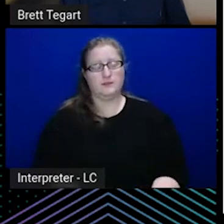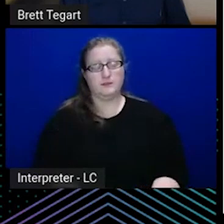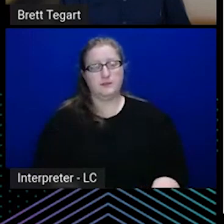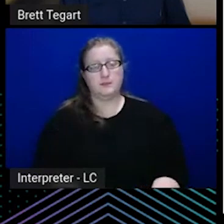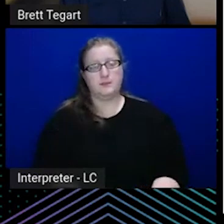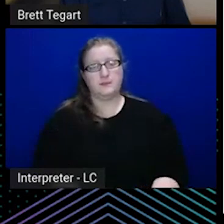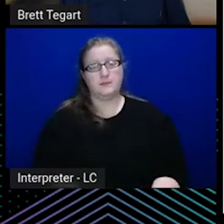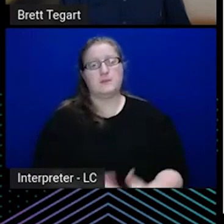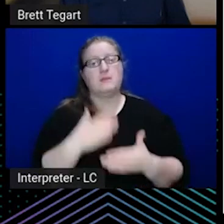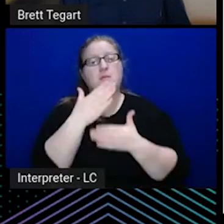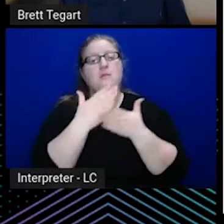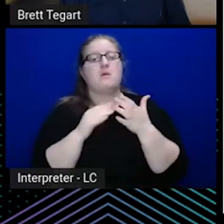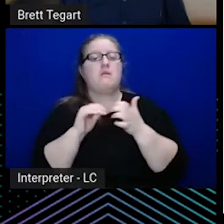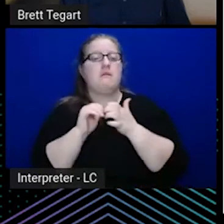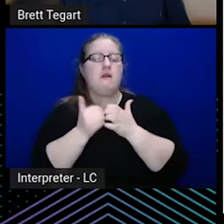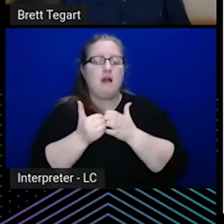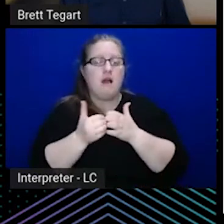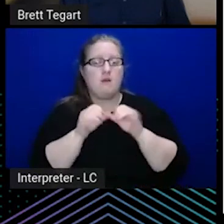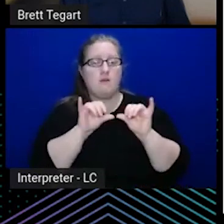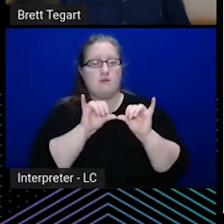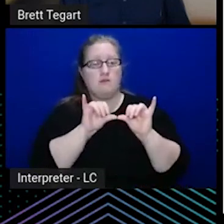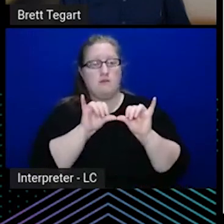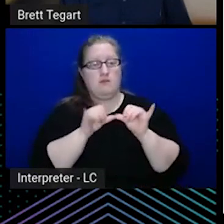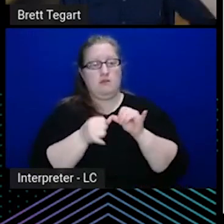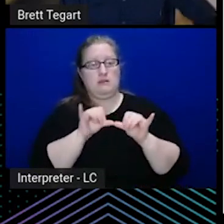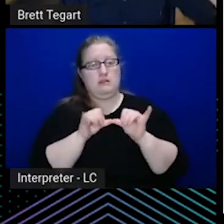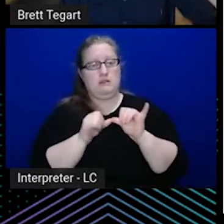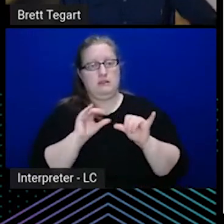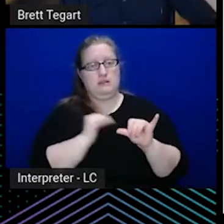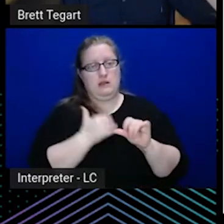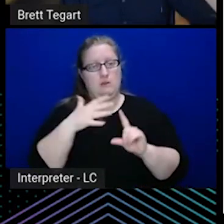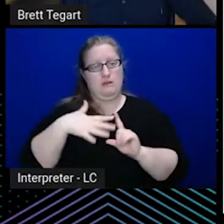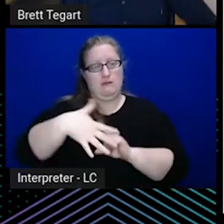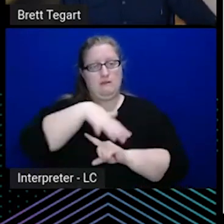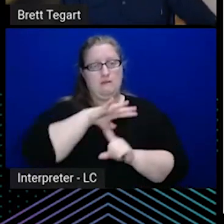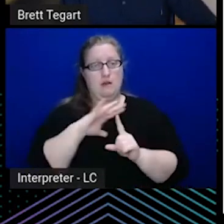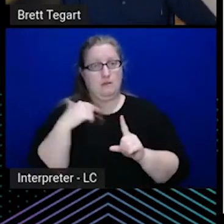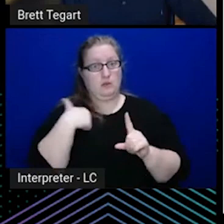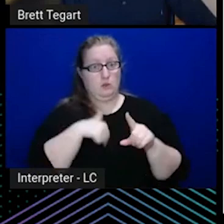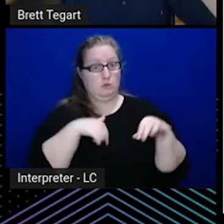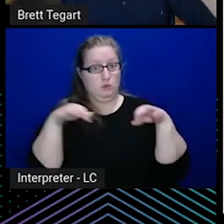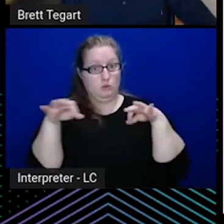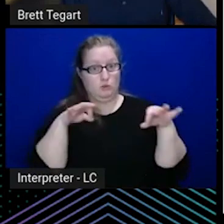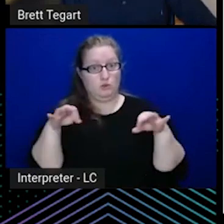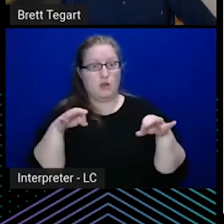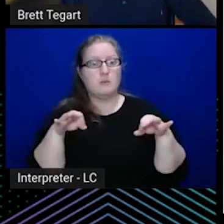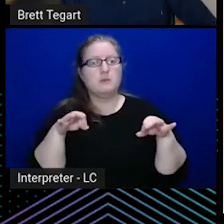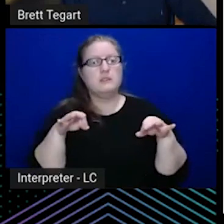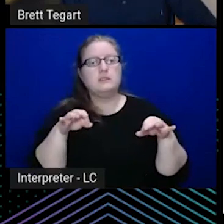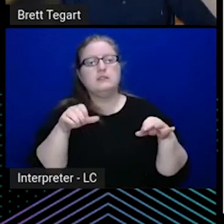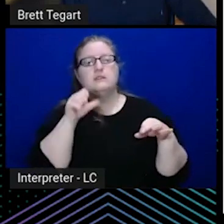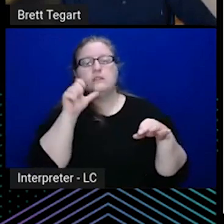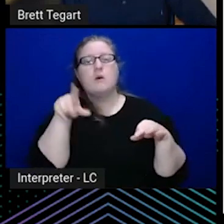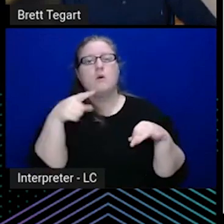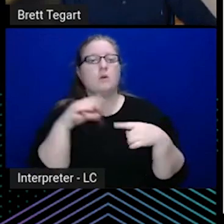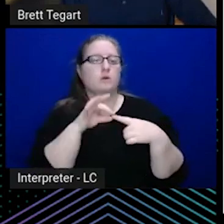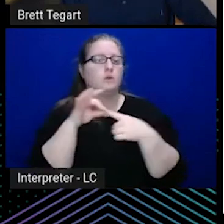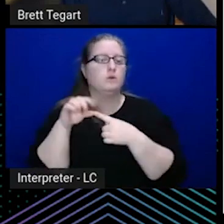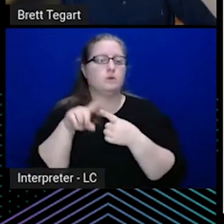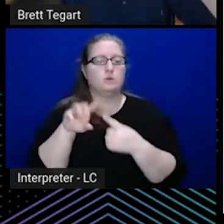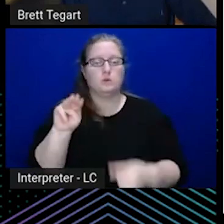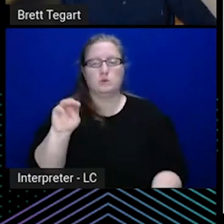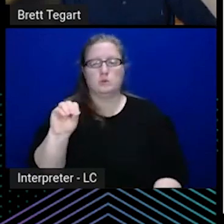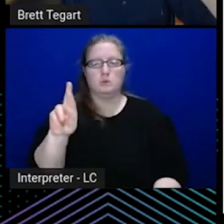we architect our environments. And what we're describing here is not, I don't think it's unique to Morgan Stanley. I've seen this a lot in